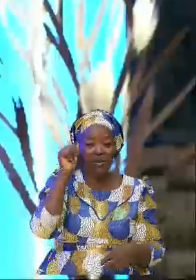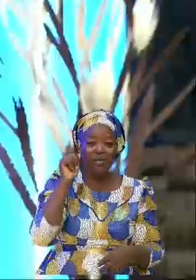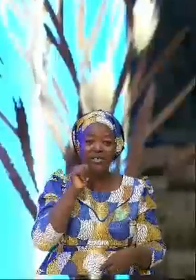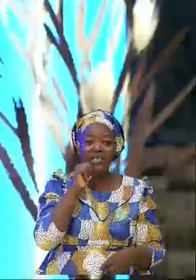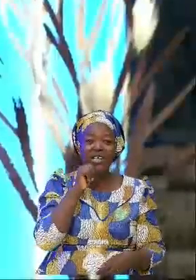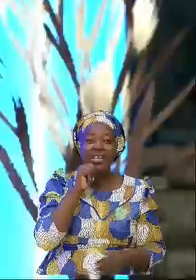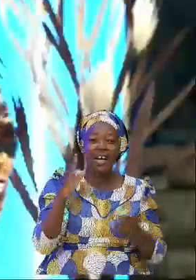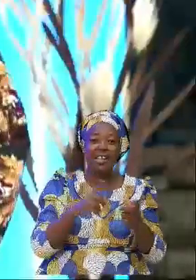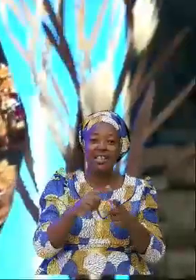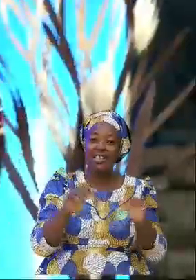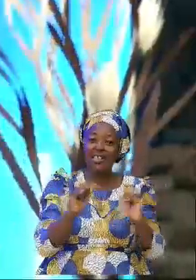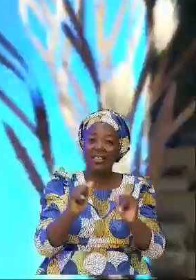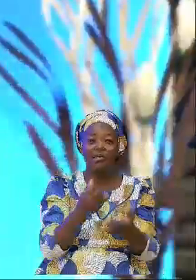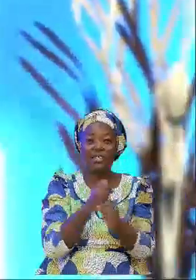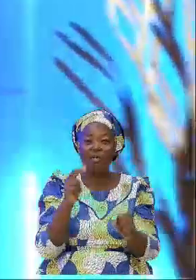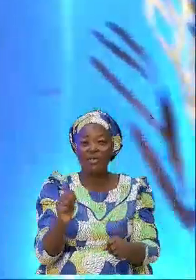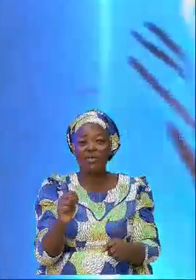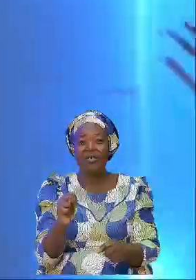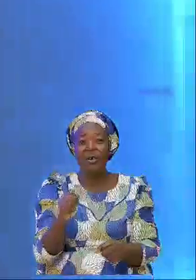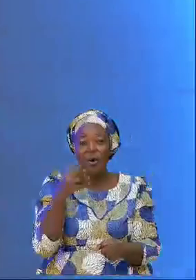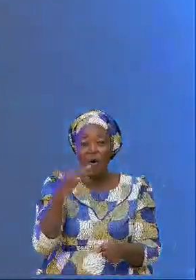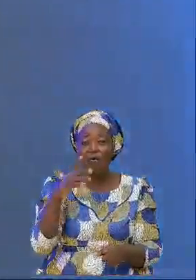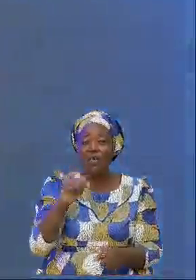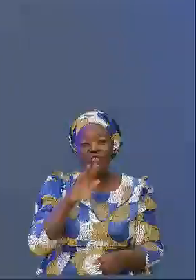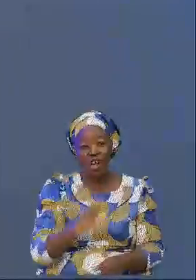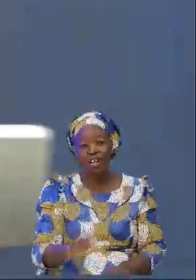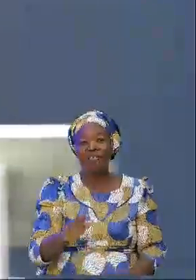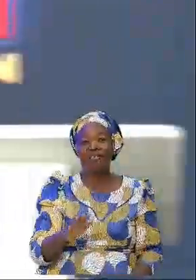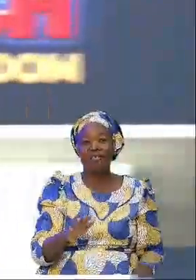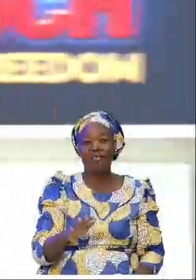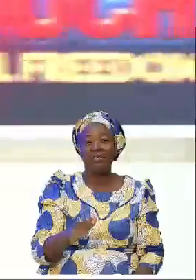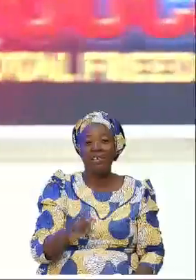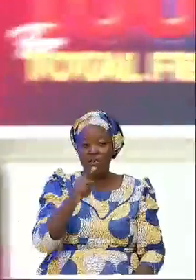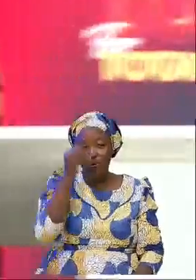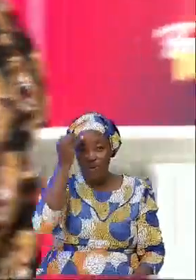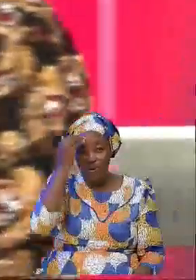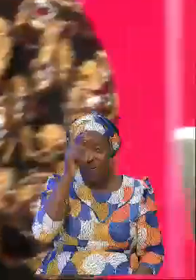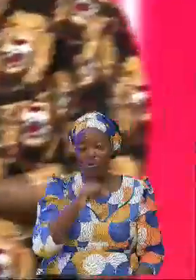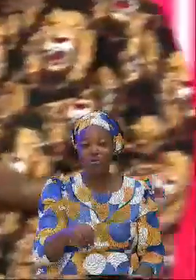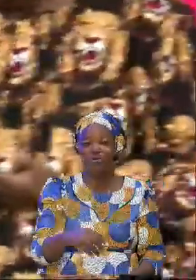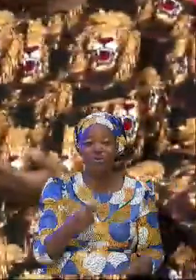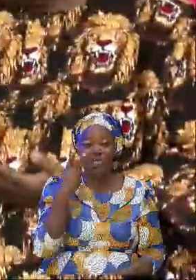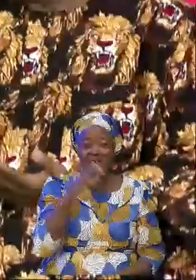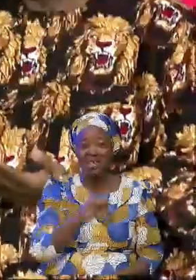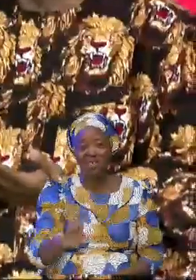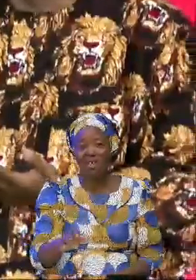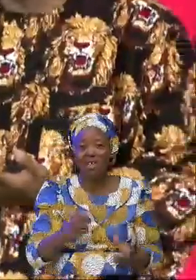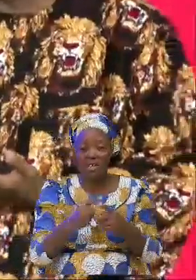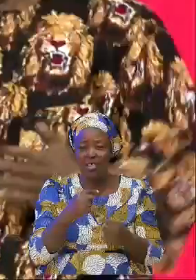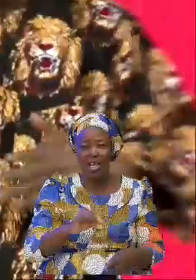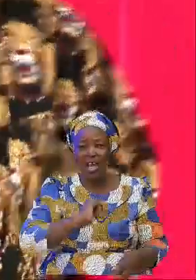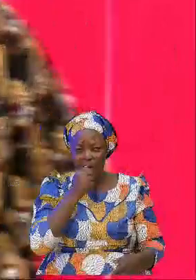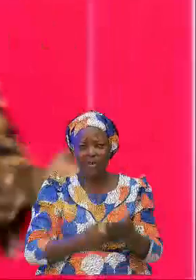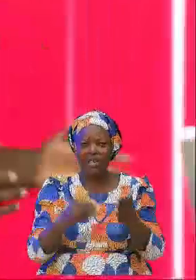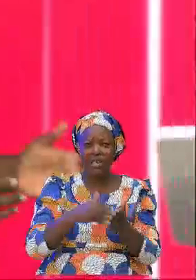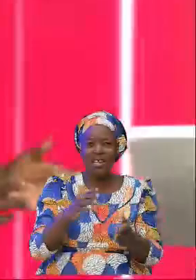children. You know, the salvation of the adult is the same salvation of the child. You